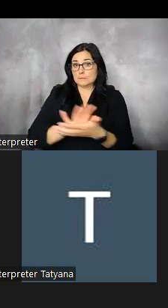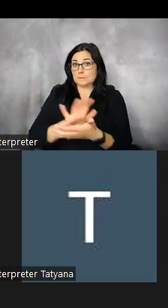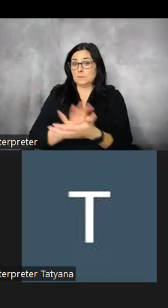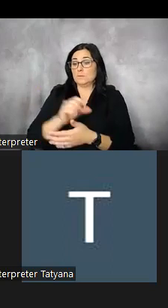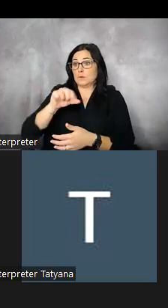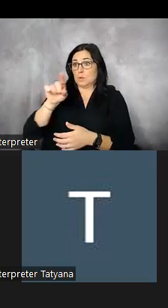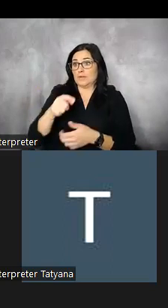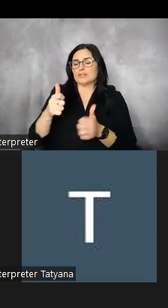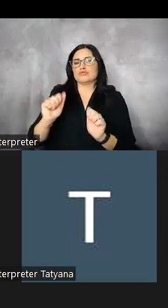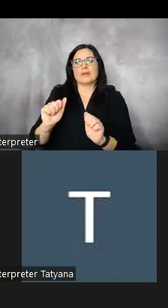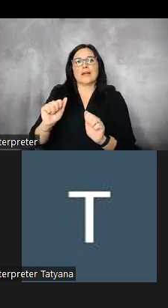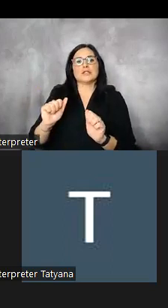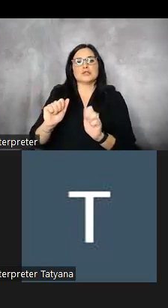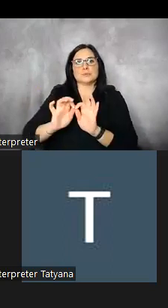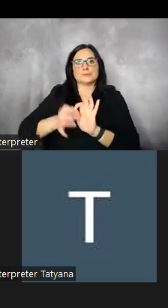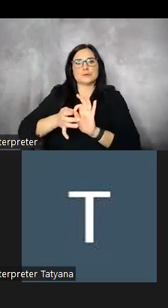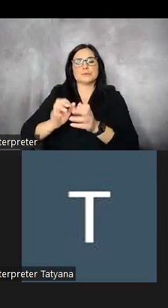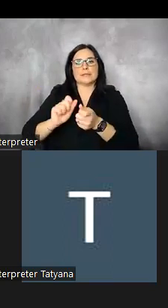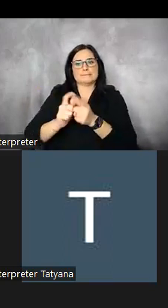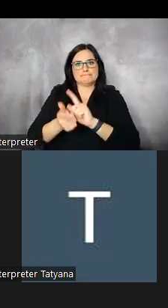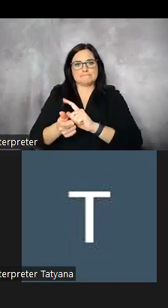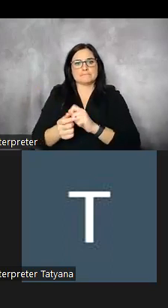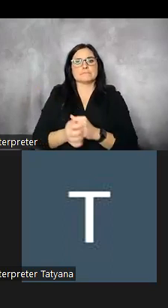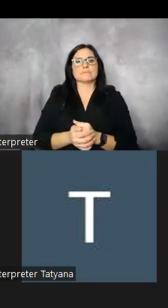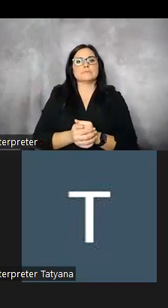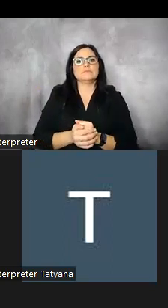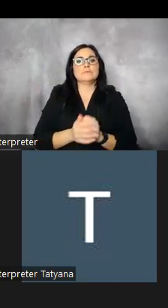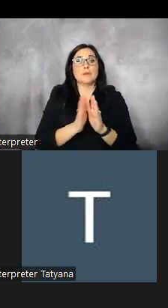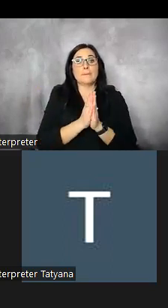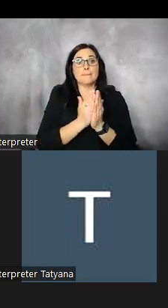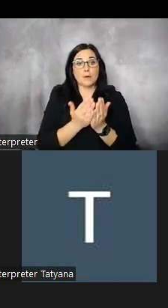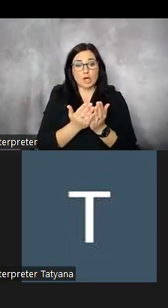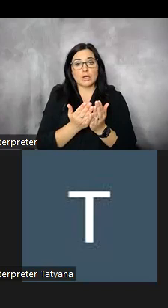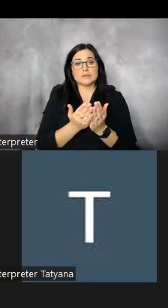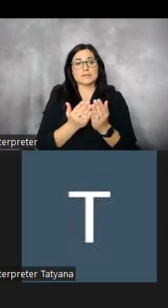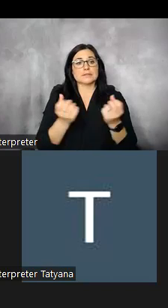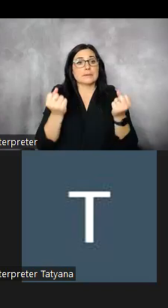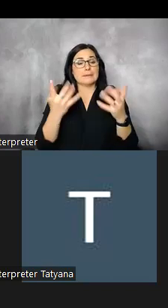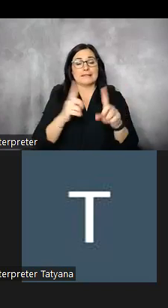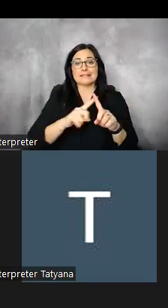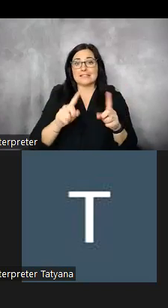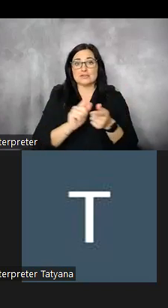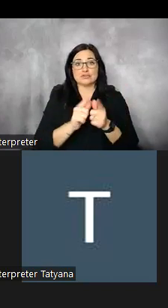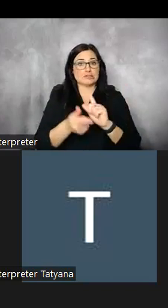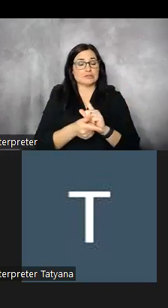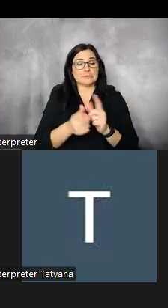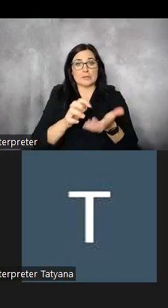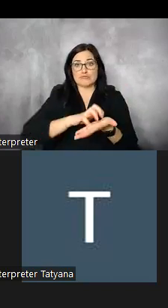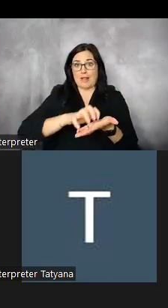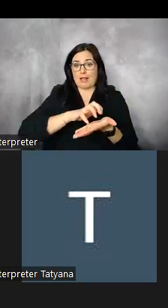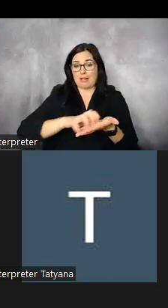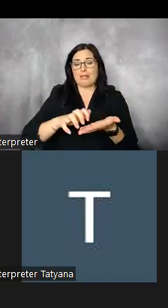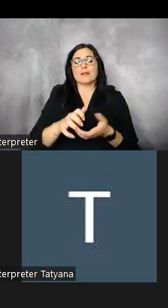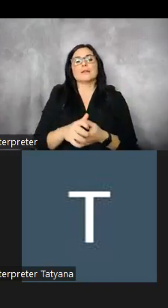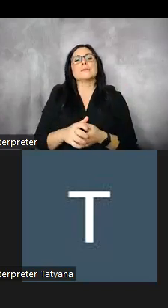such. Braille textbooks, we tend to be used for a wide array of Braille transcription. I think that what